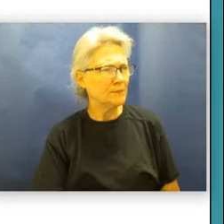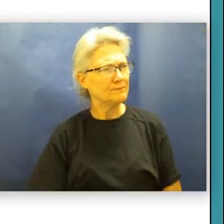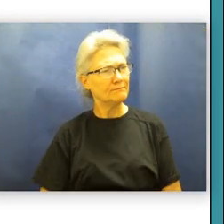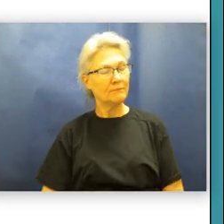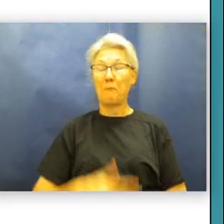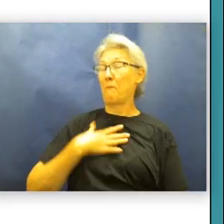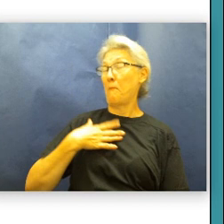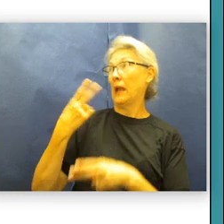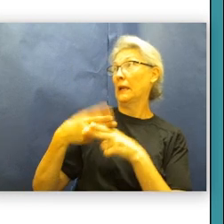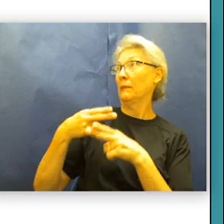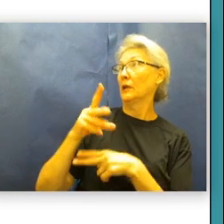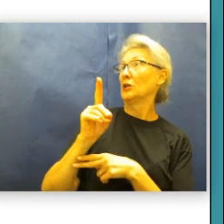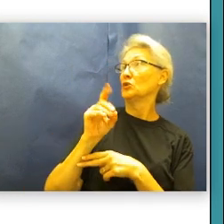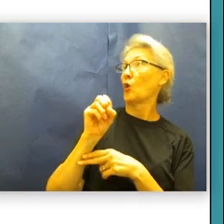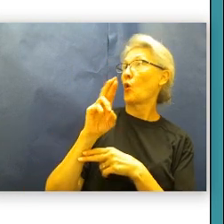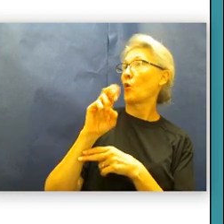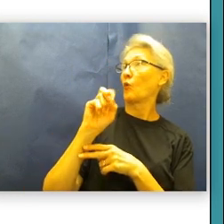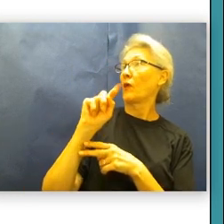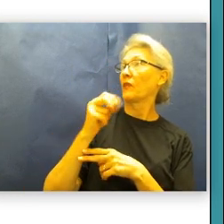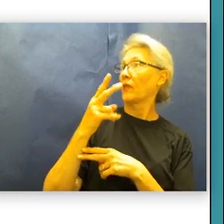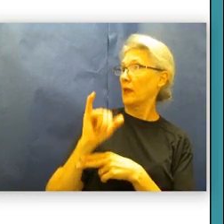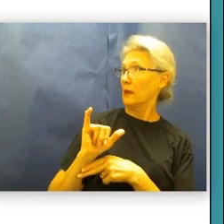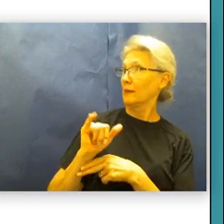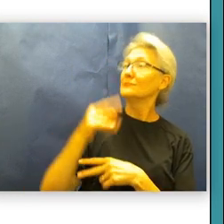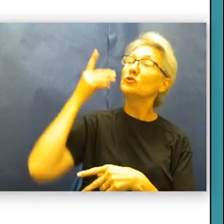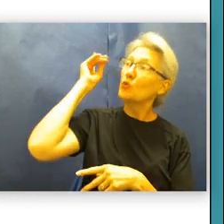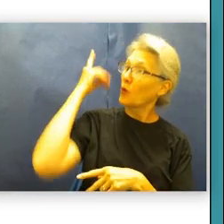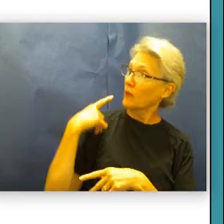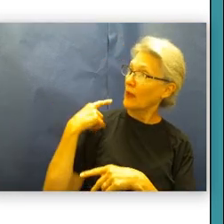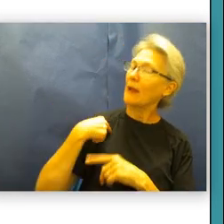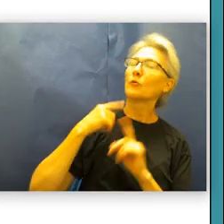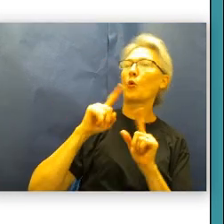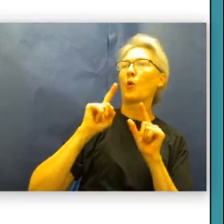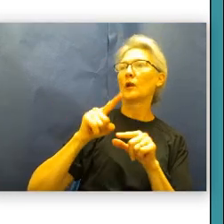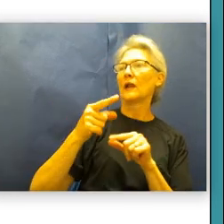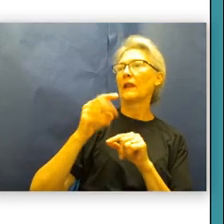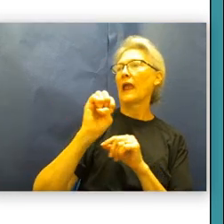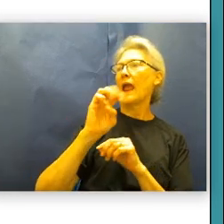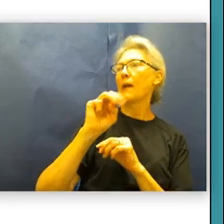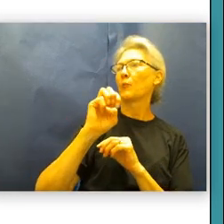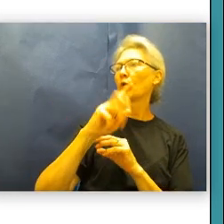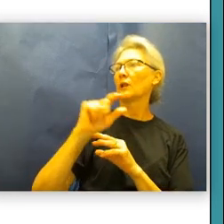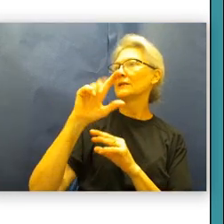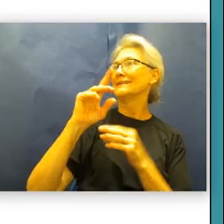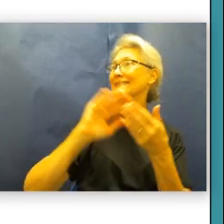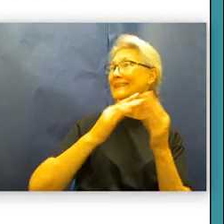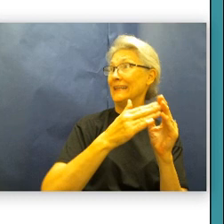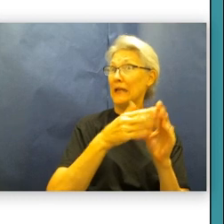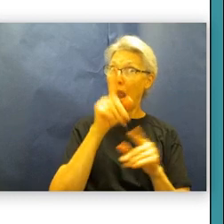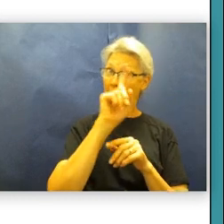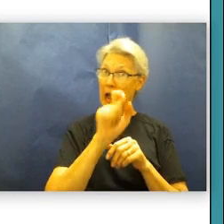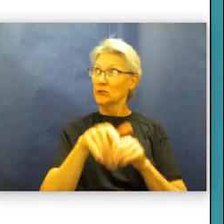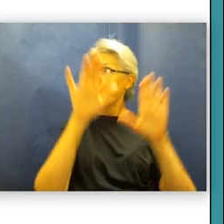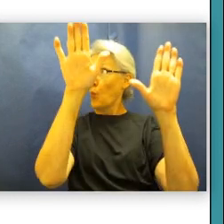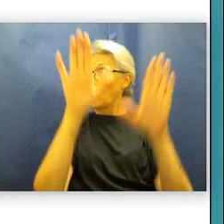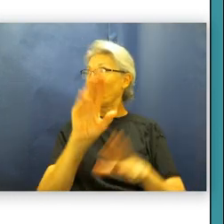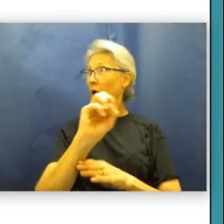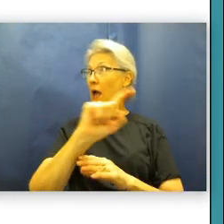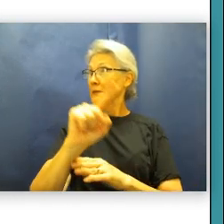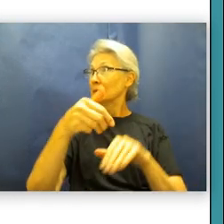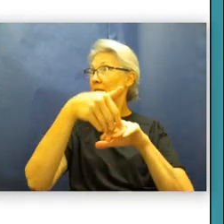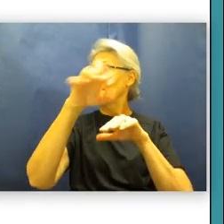"My name is Dorothy," said the girl, "and I am going to the Emerald City to ask the great Oz to send me back to